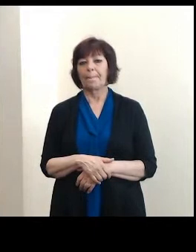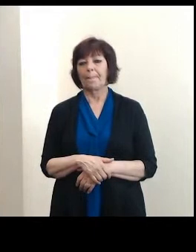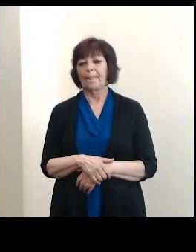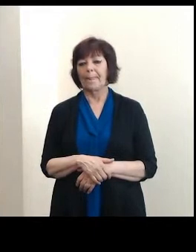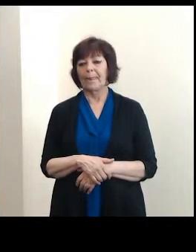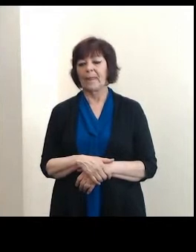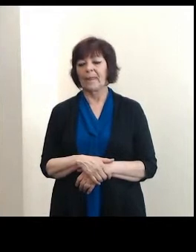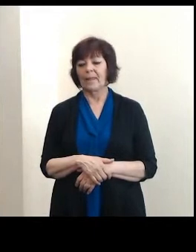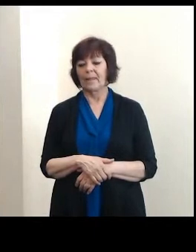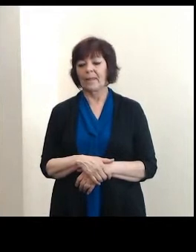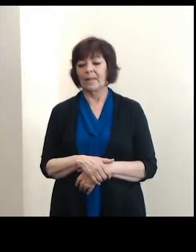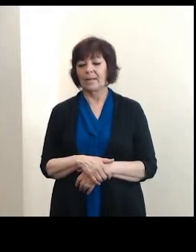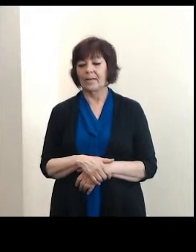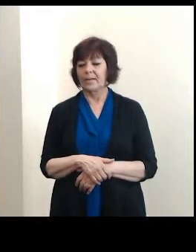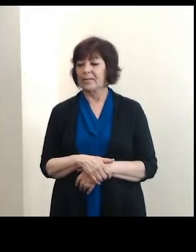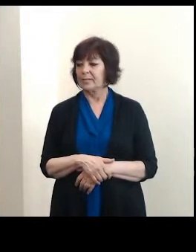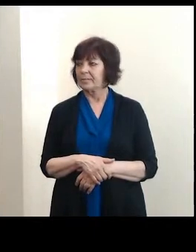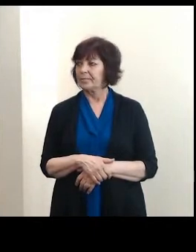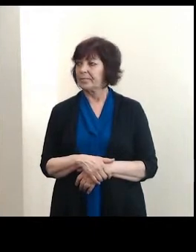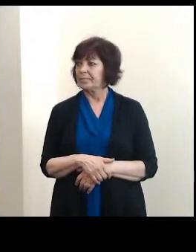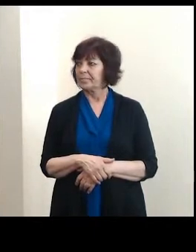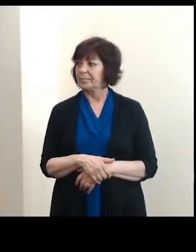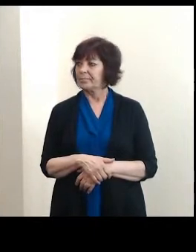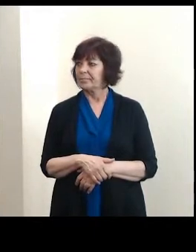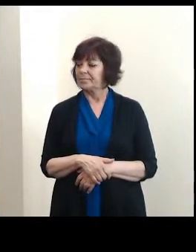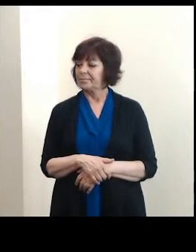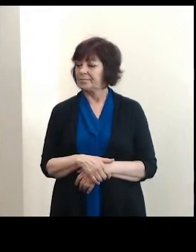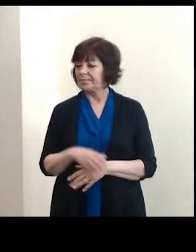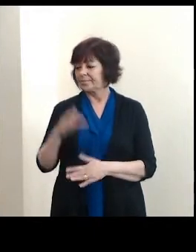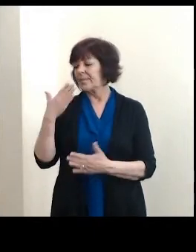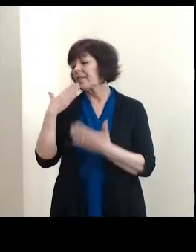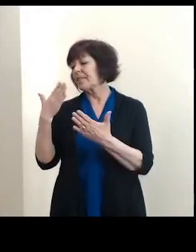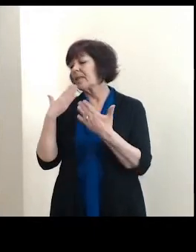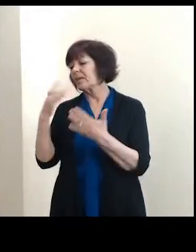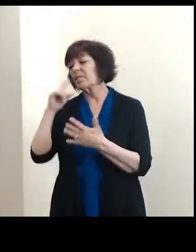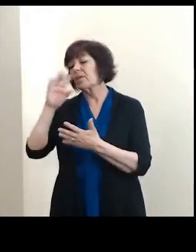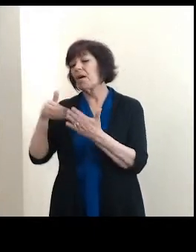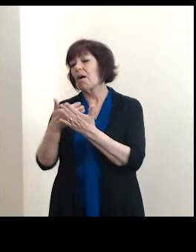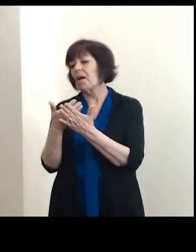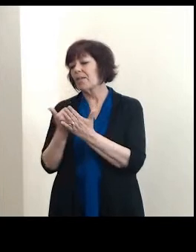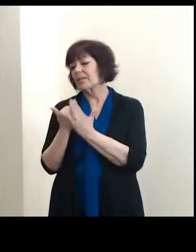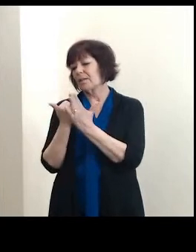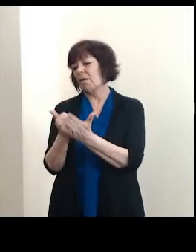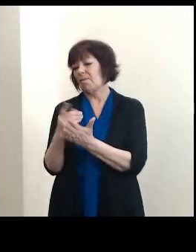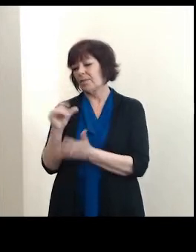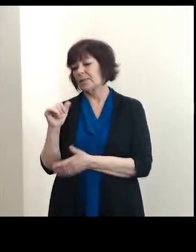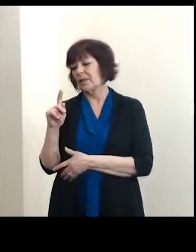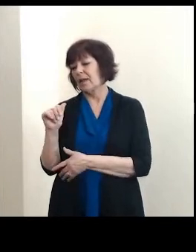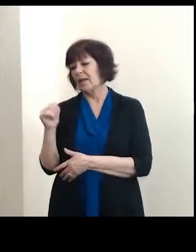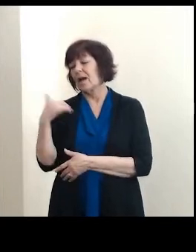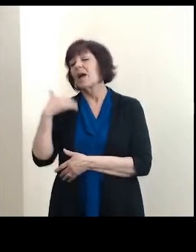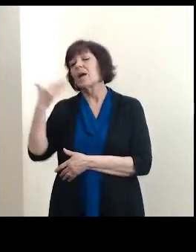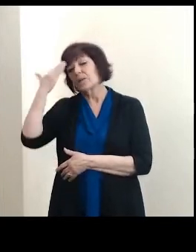It's actually Emily Watkins today. Thank you so much for all the helpful data. I know you pointed out that